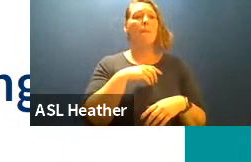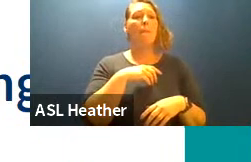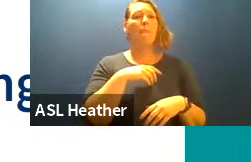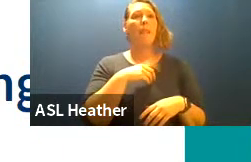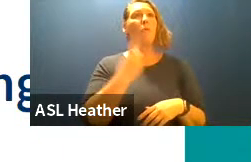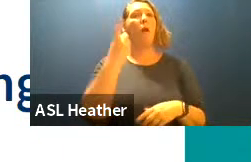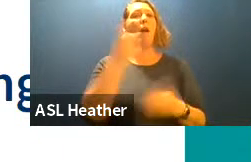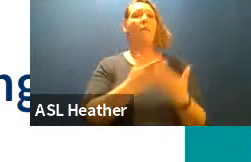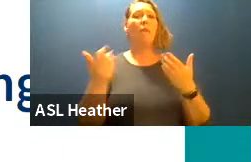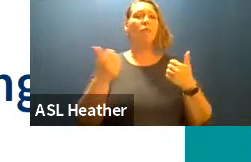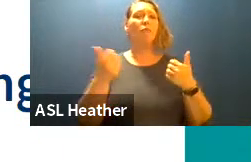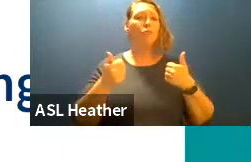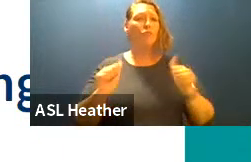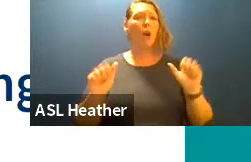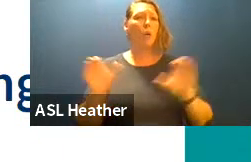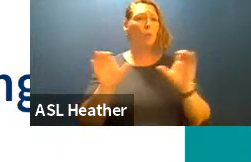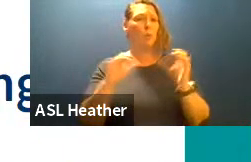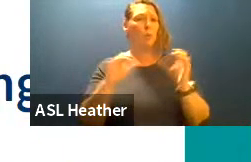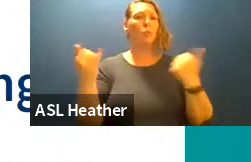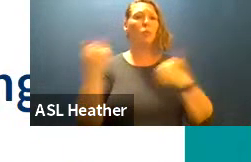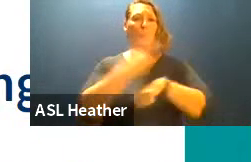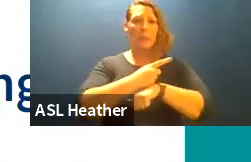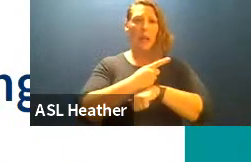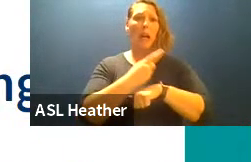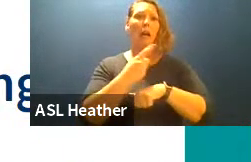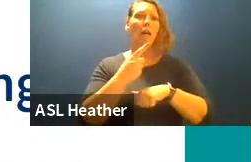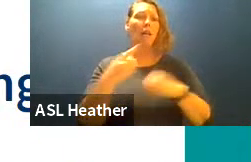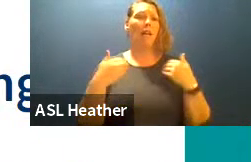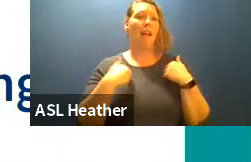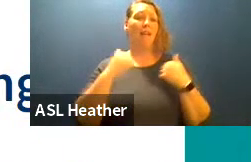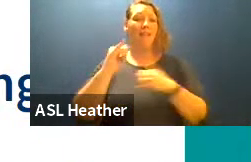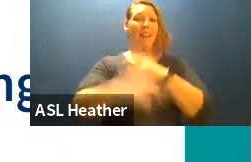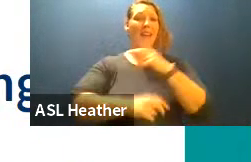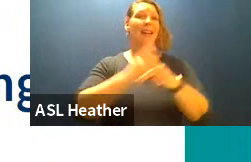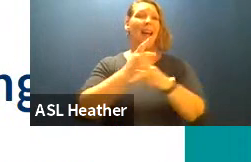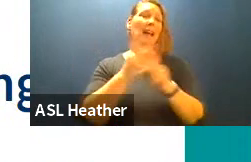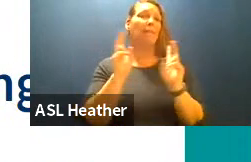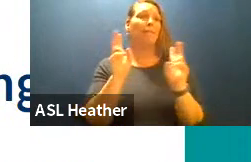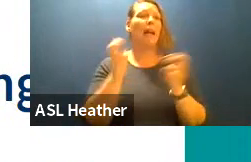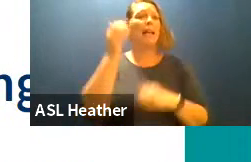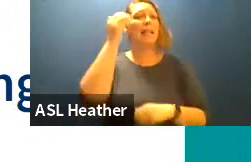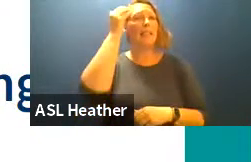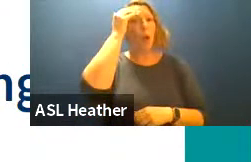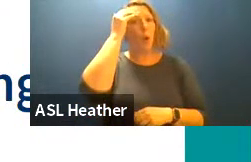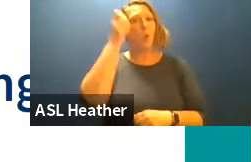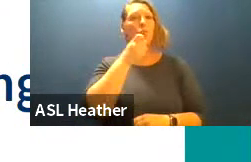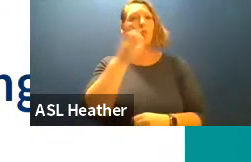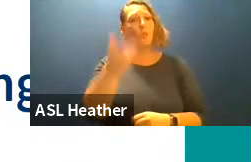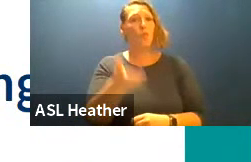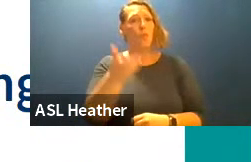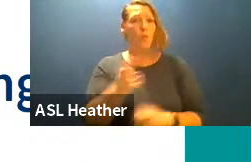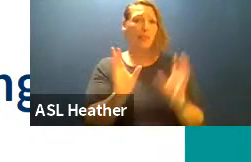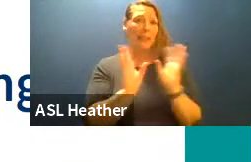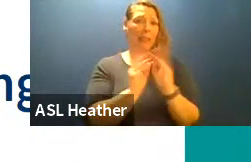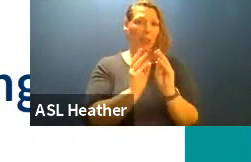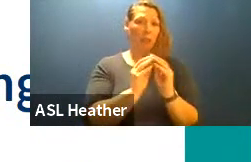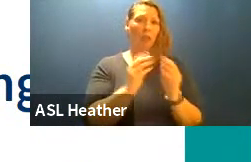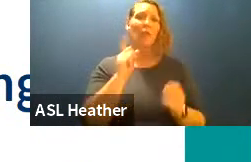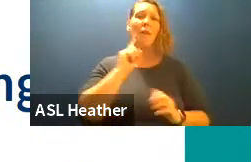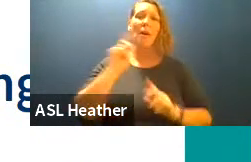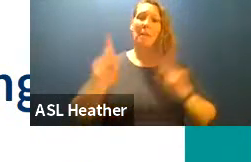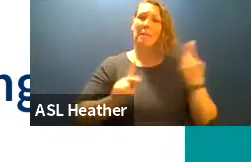of the things we tried to do today in having this kind of get to know you session is for folks